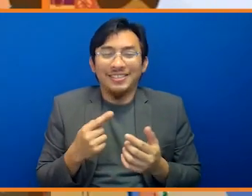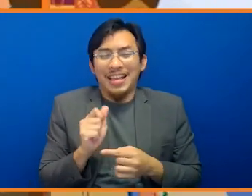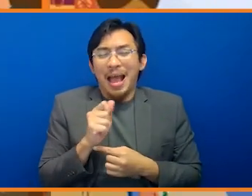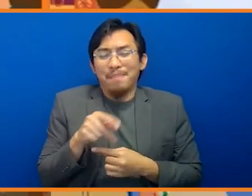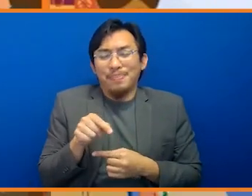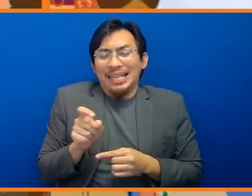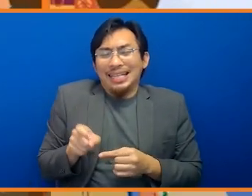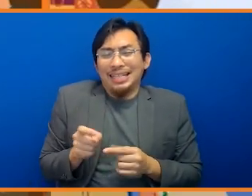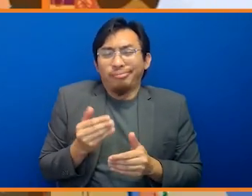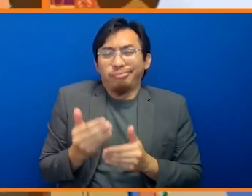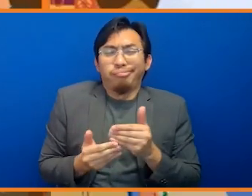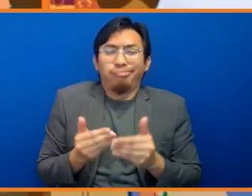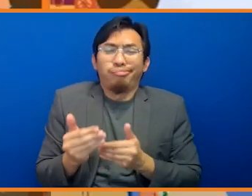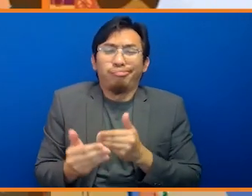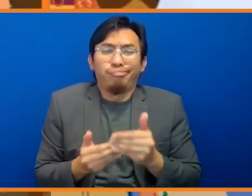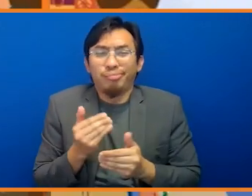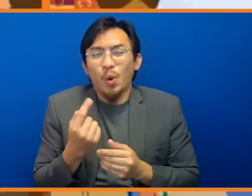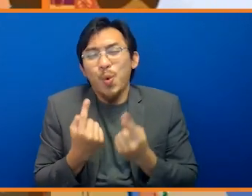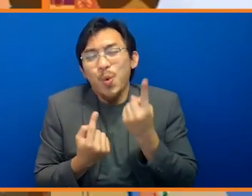the application, one application,